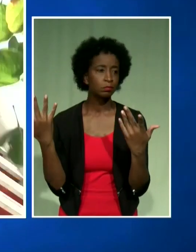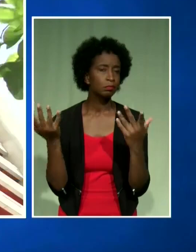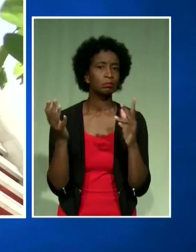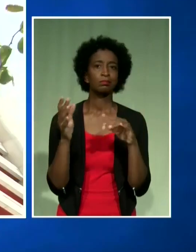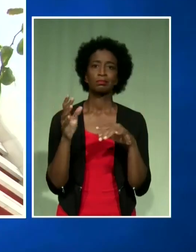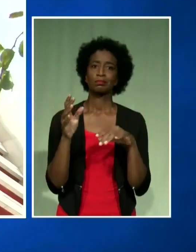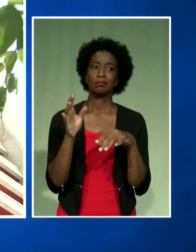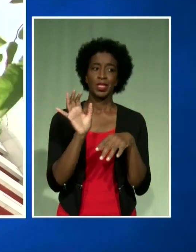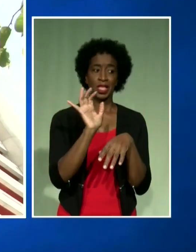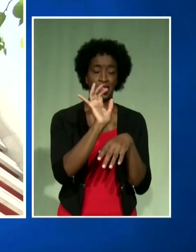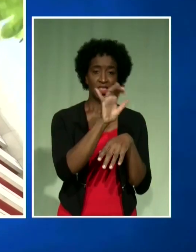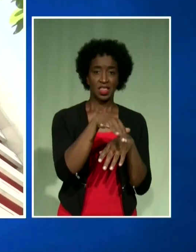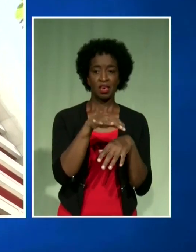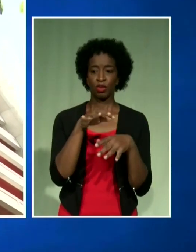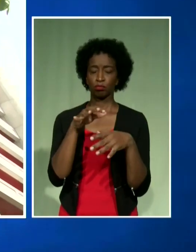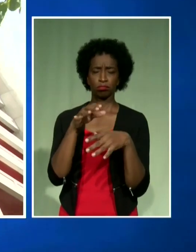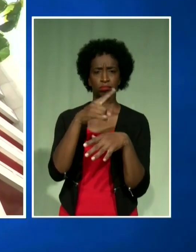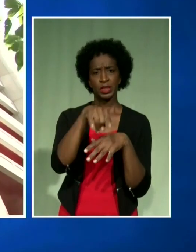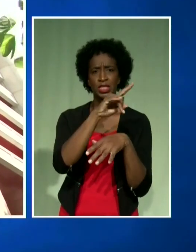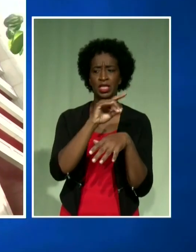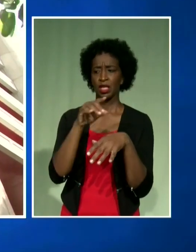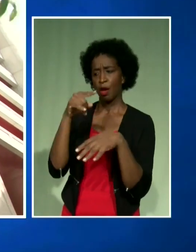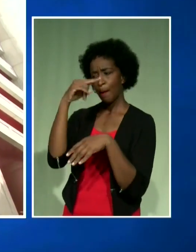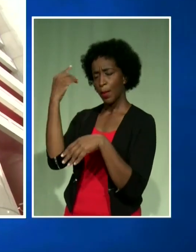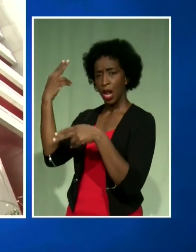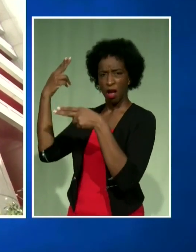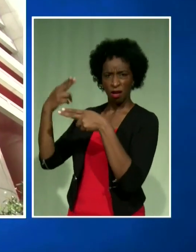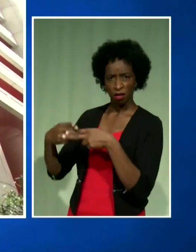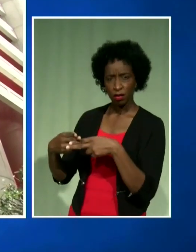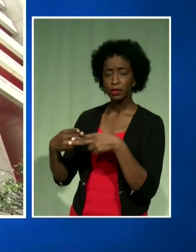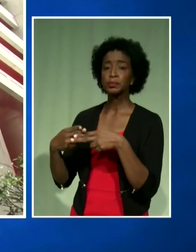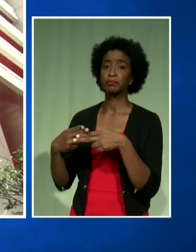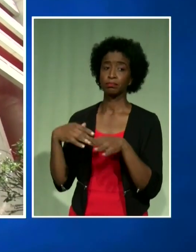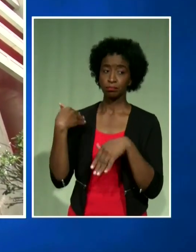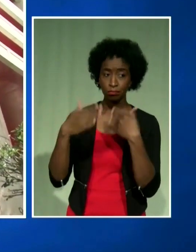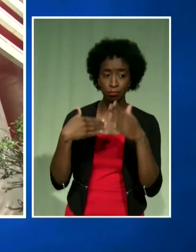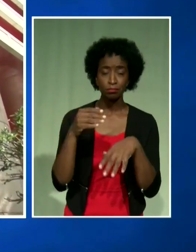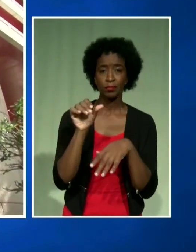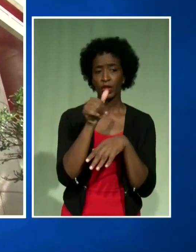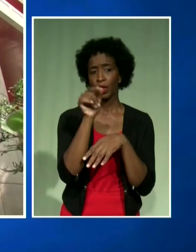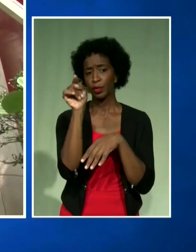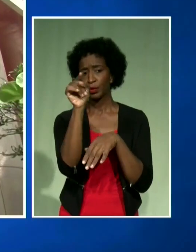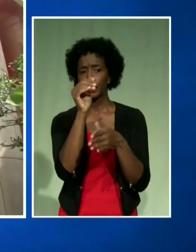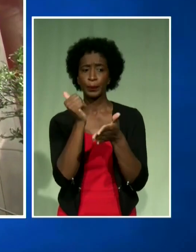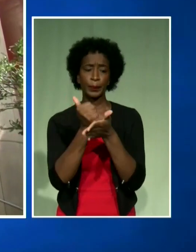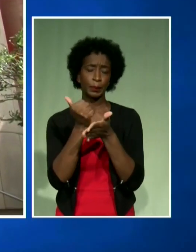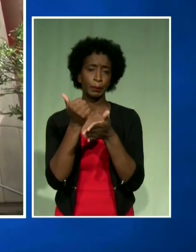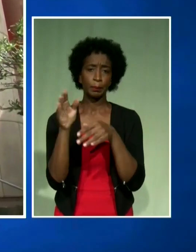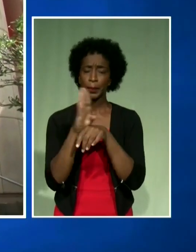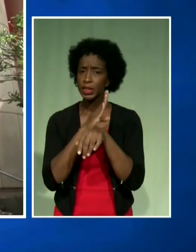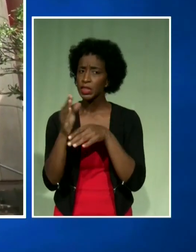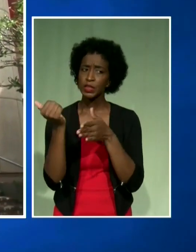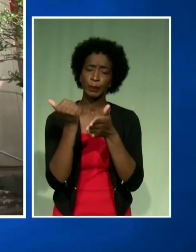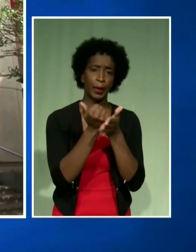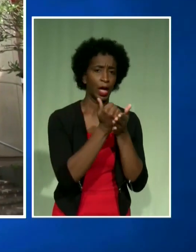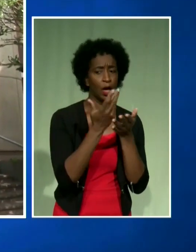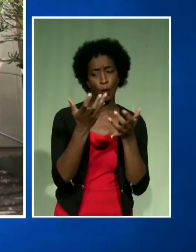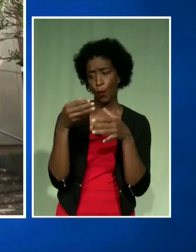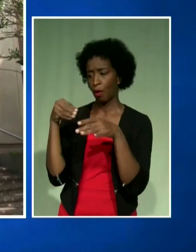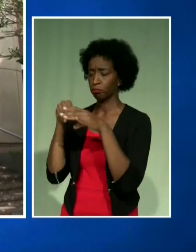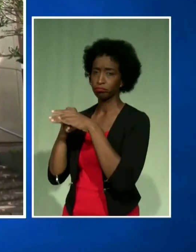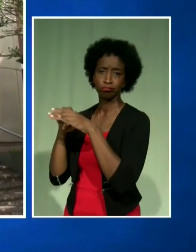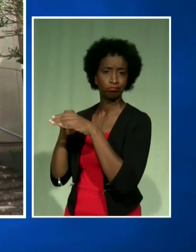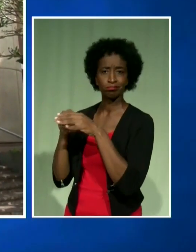investment. The Prime Minister also highlighted the millions spent by the region in trying to comply with the regulations set down by